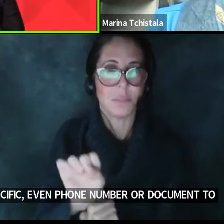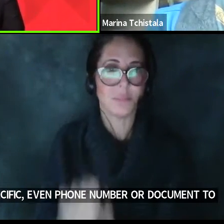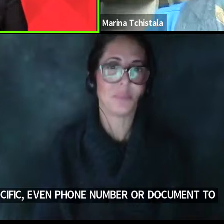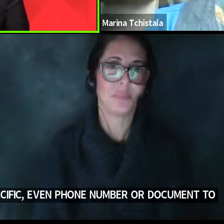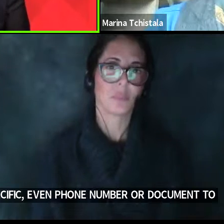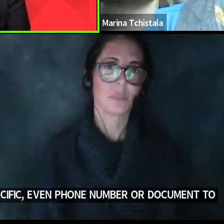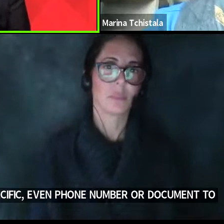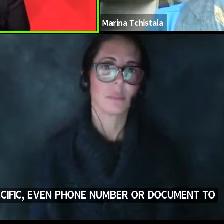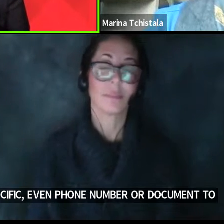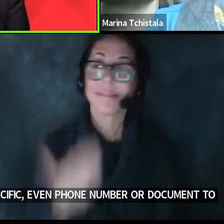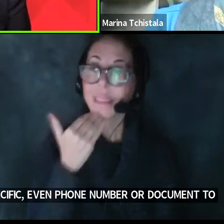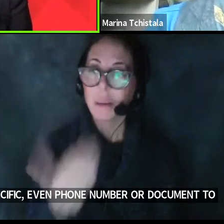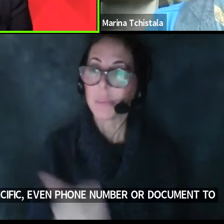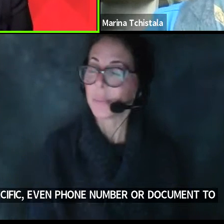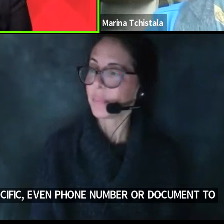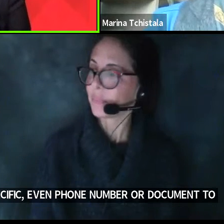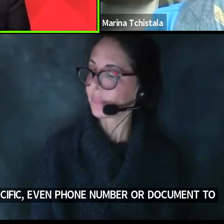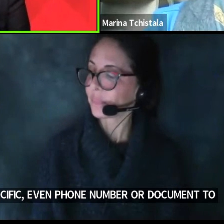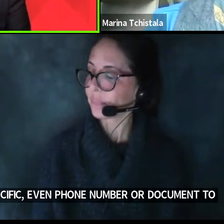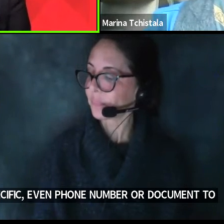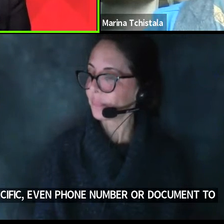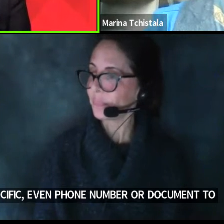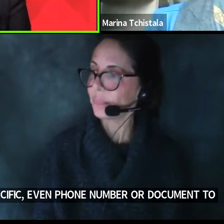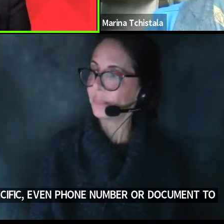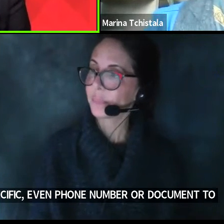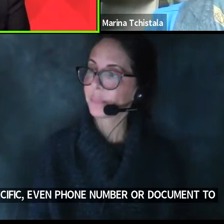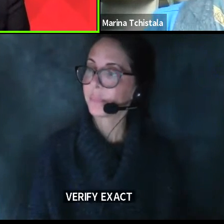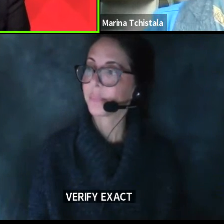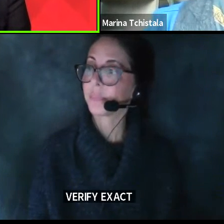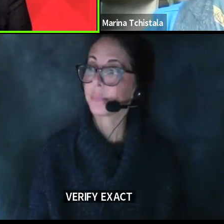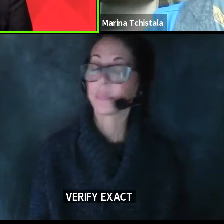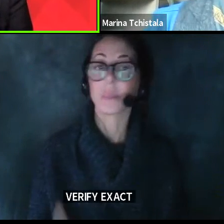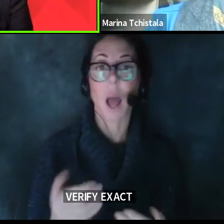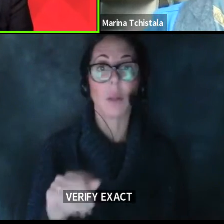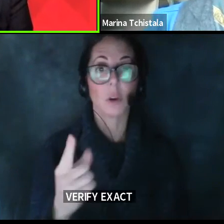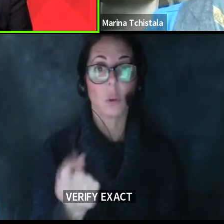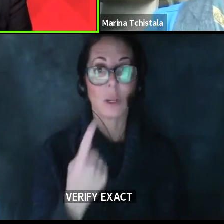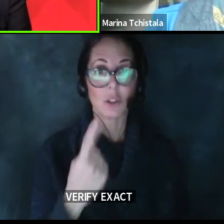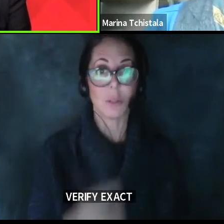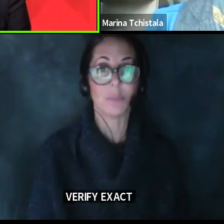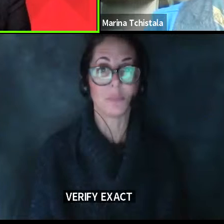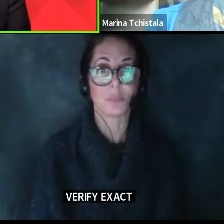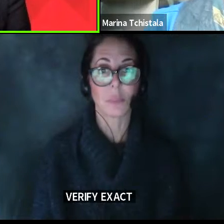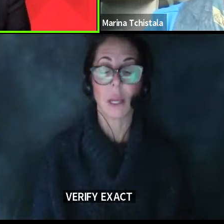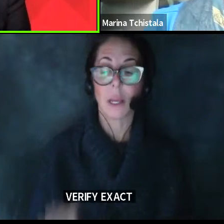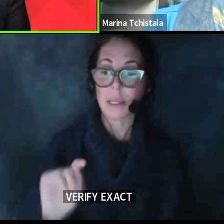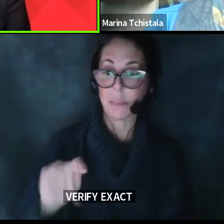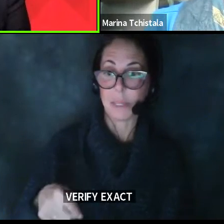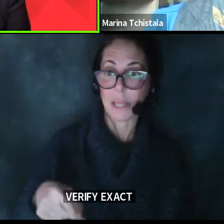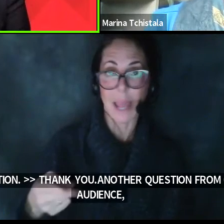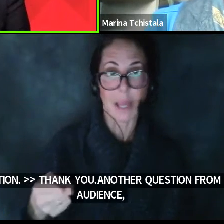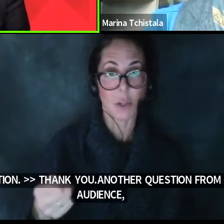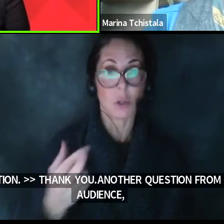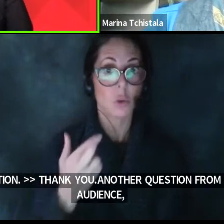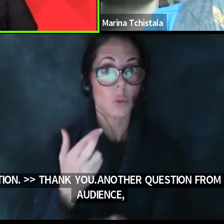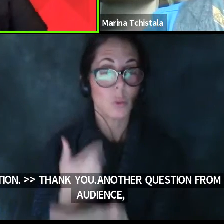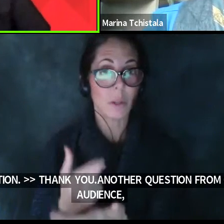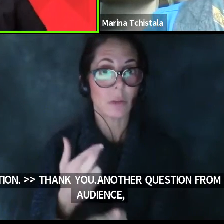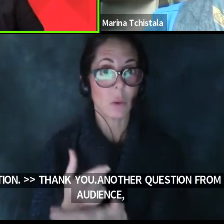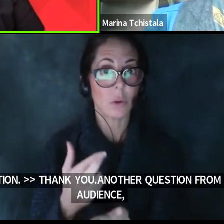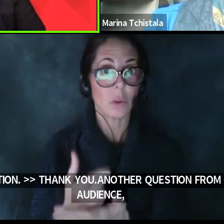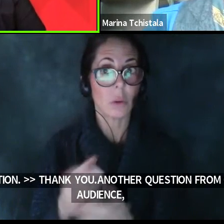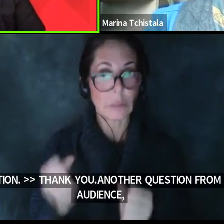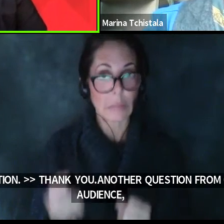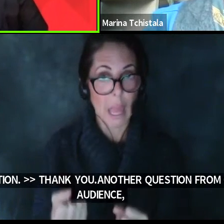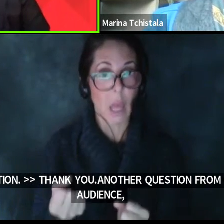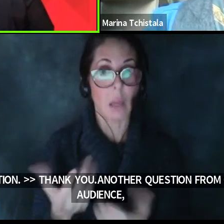Thank you. Another question from our audience. Are the resources at Toronto Public Health available for residents of other